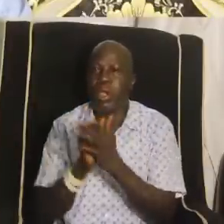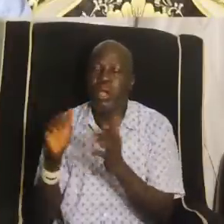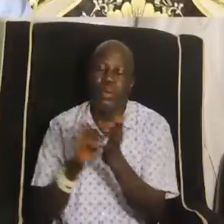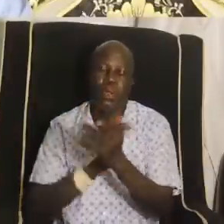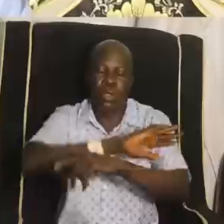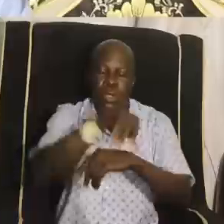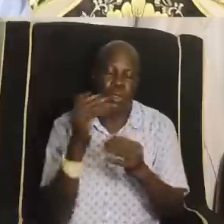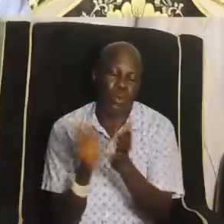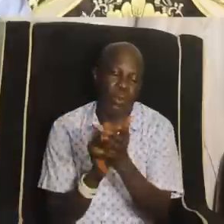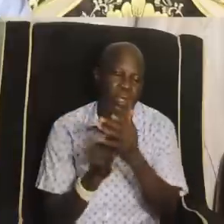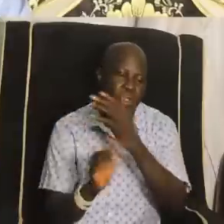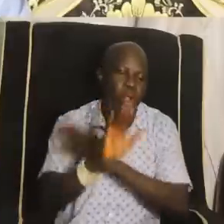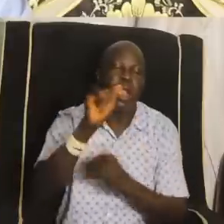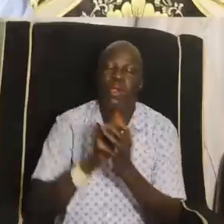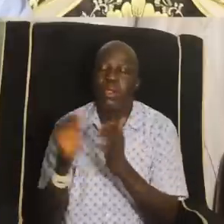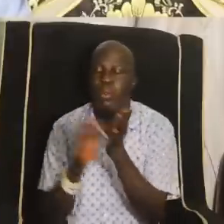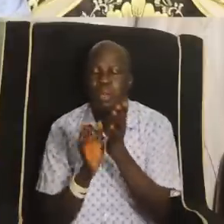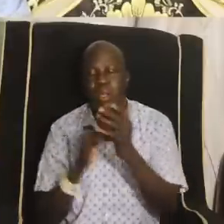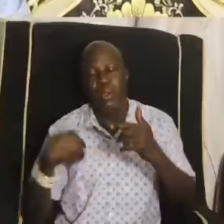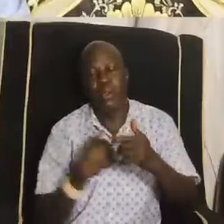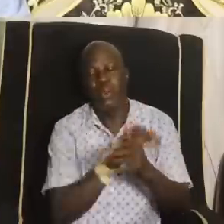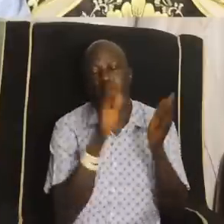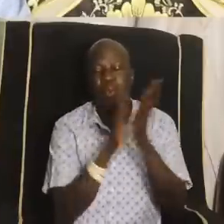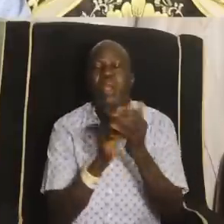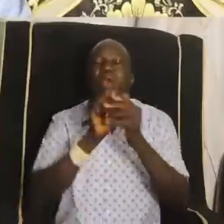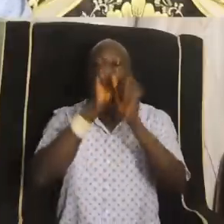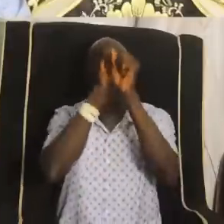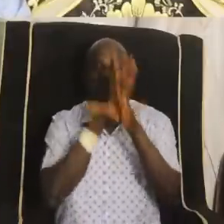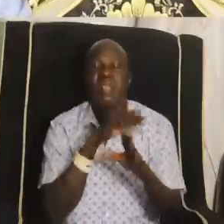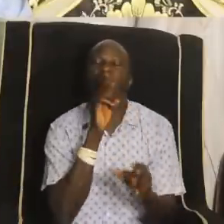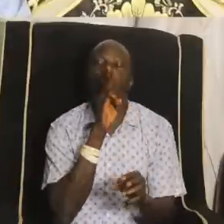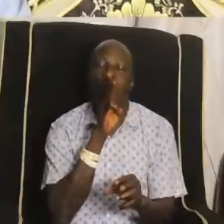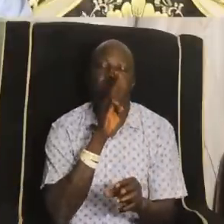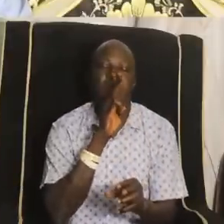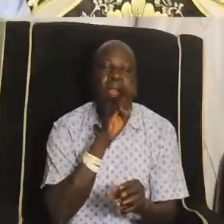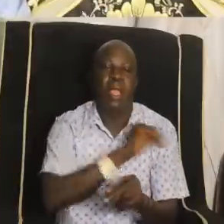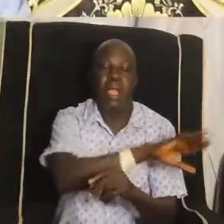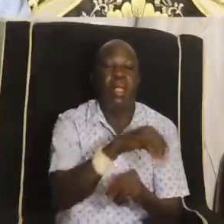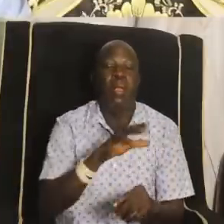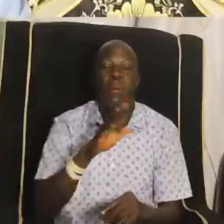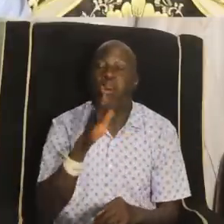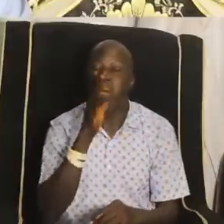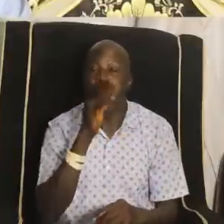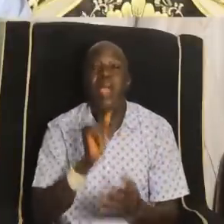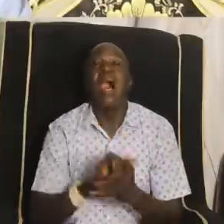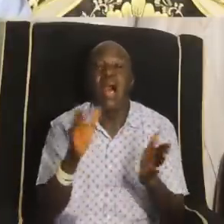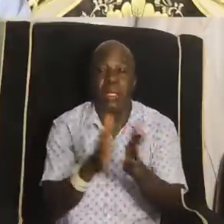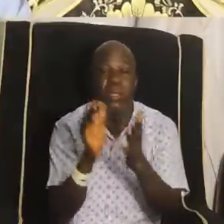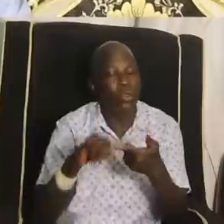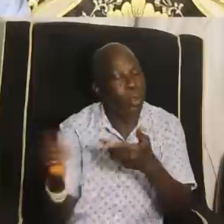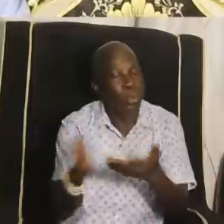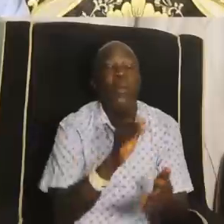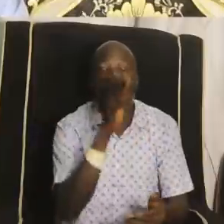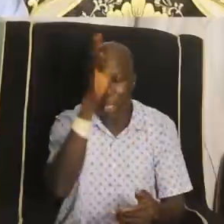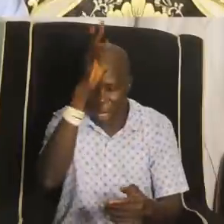eyin olorun we will praise God we will praise God a le ya omi si mi mo we will bless the water mommy e de ka lo mommy wa mommy ask us to get water